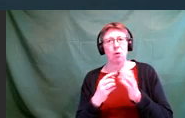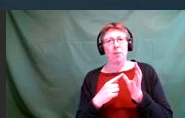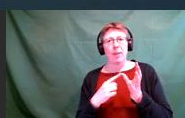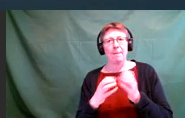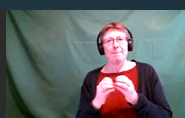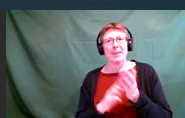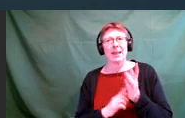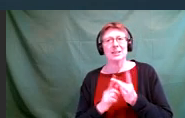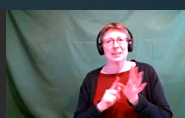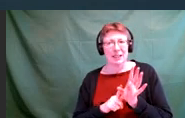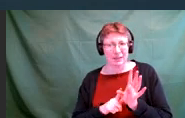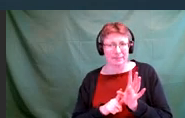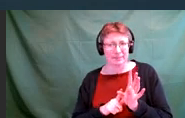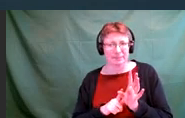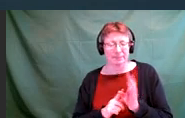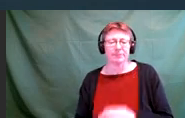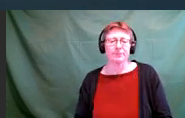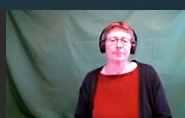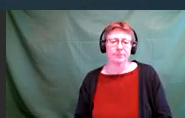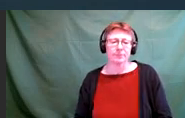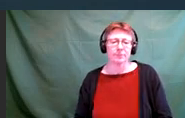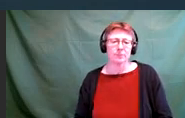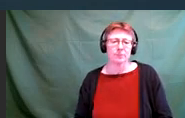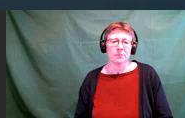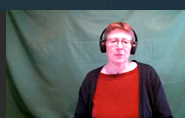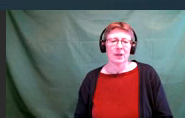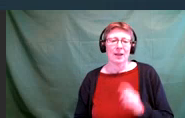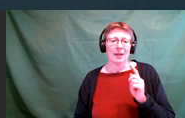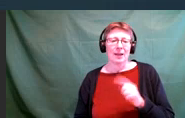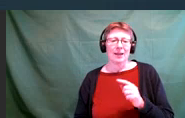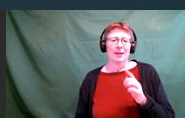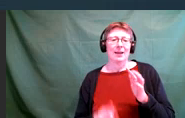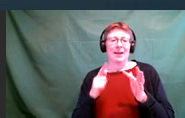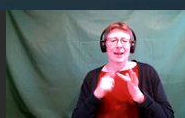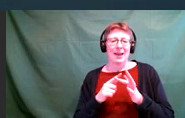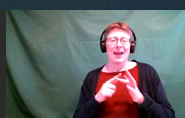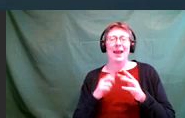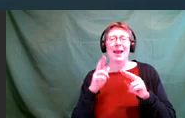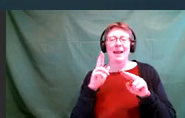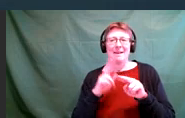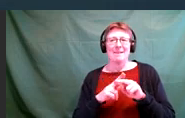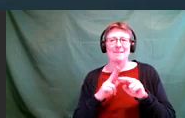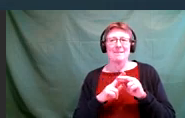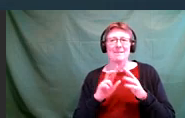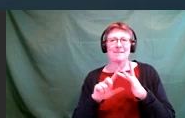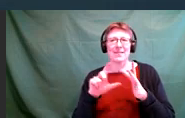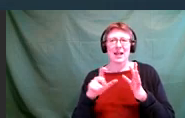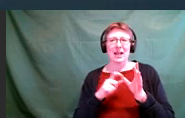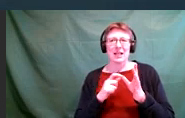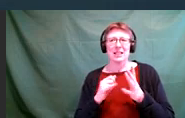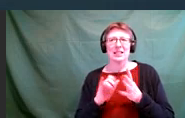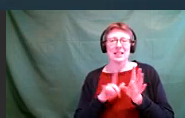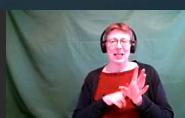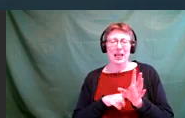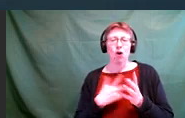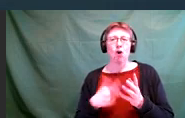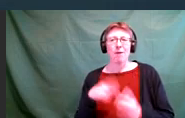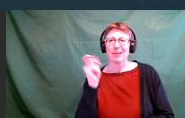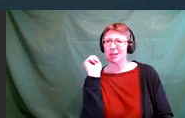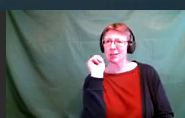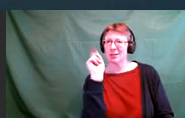And one of the arguments is called the efficacy of dart throwing, which is rather